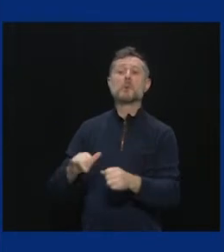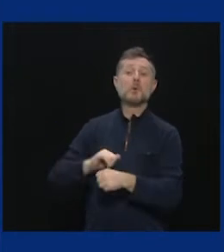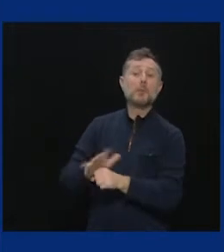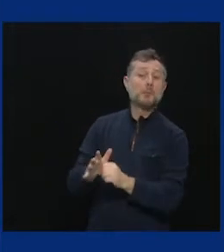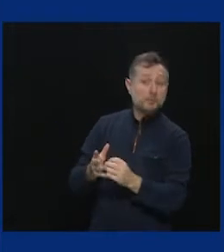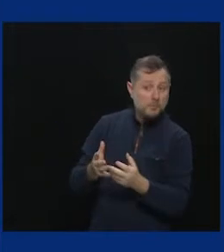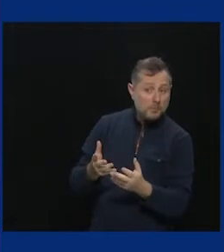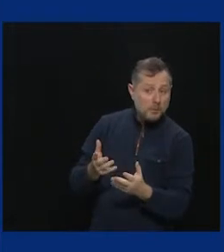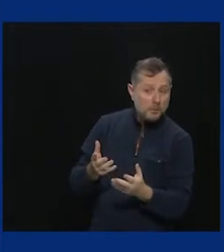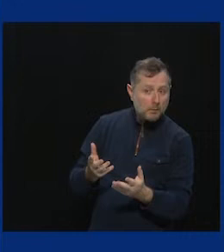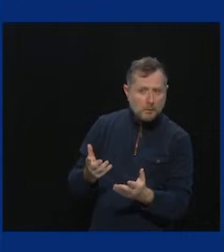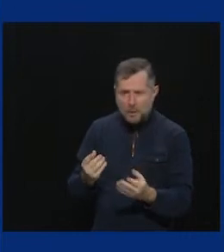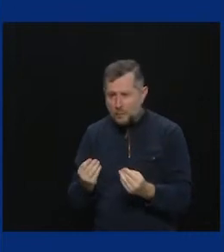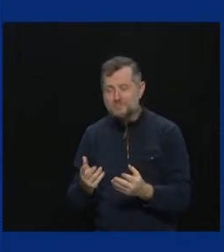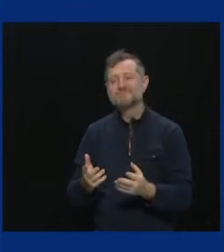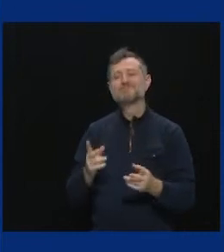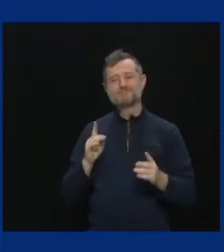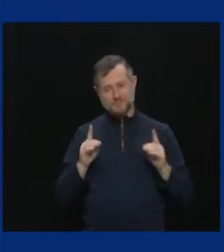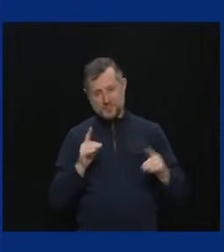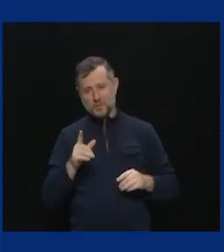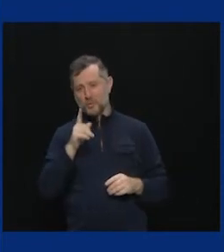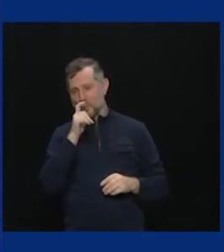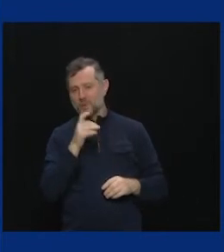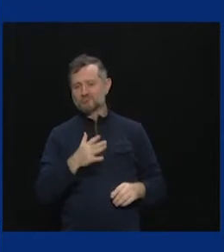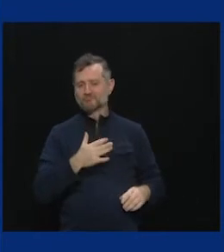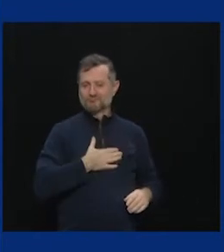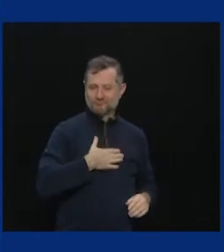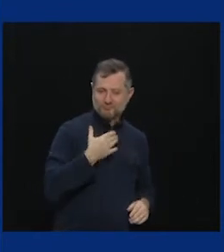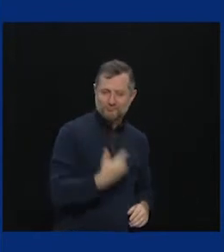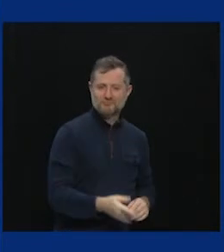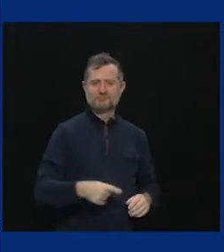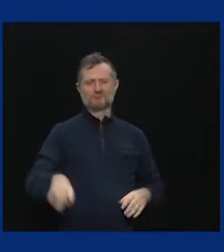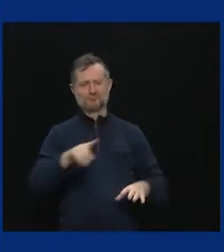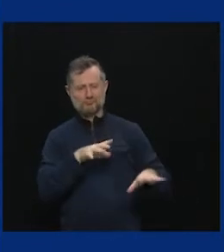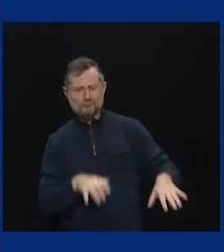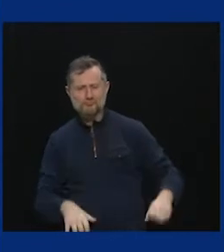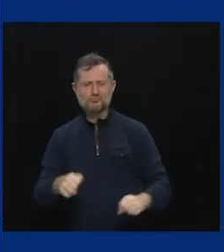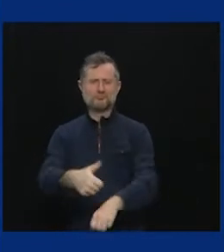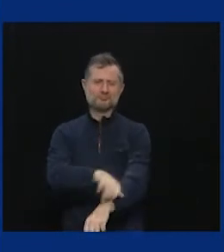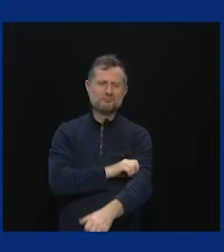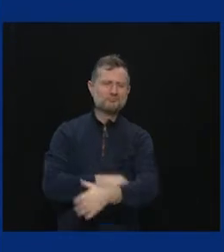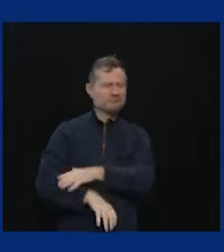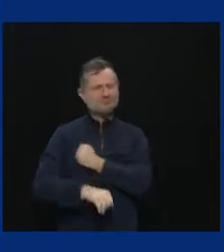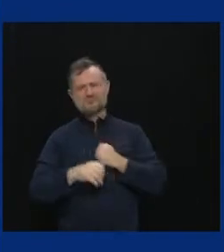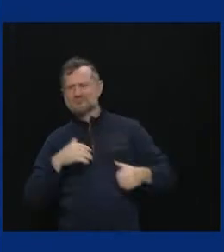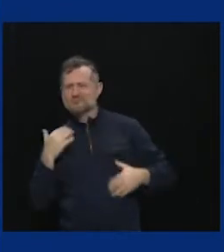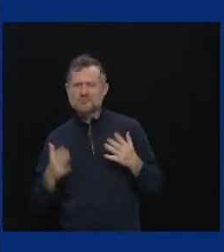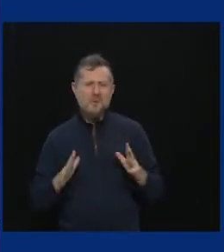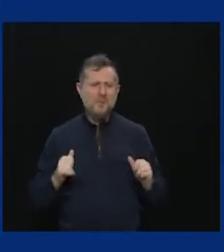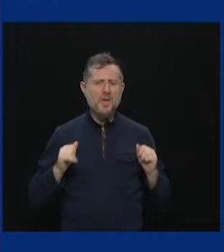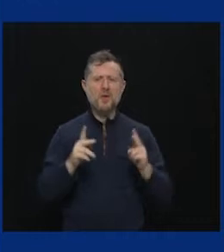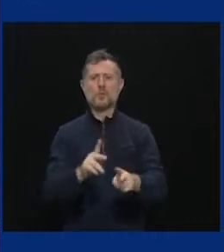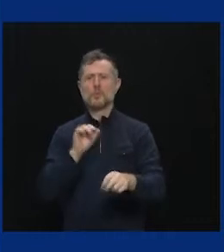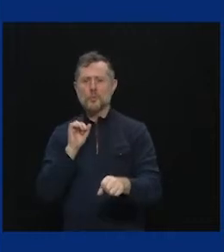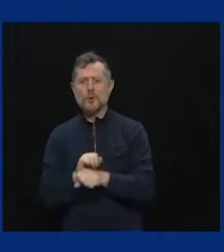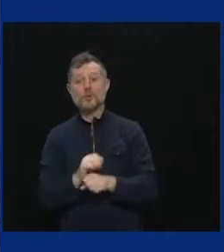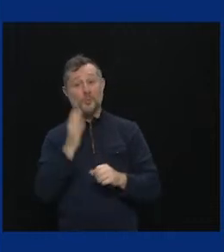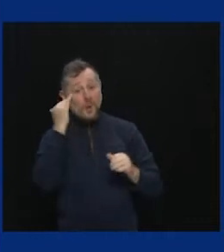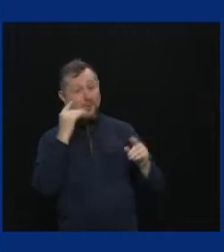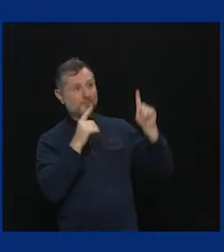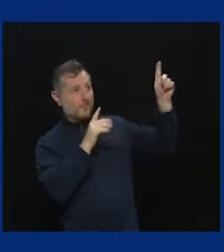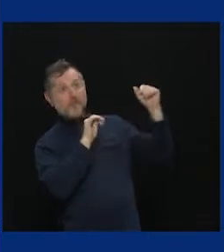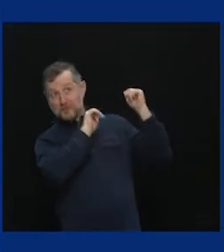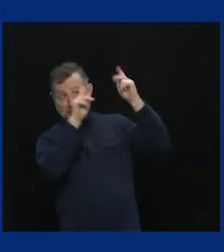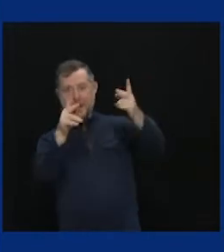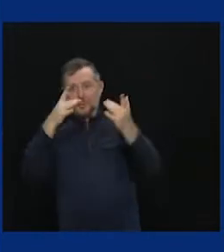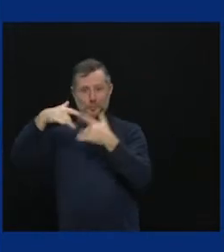it was the people who rose up. It was the industries who rose up. It was the people who were able to get back to work, because when we were back to tourism, we got the